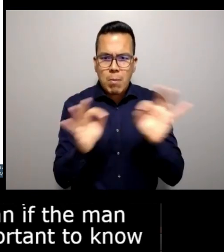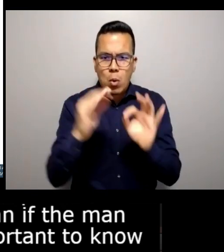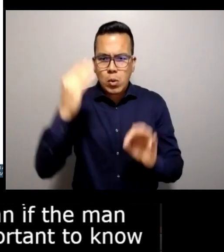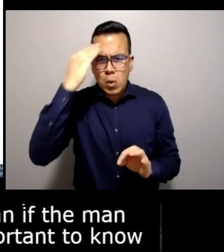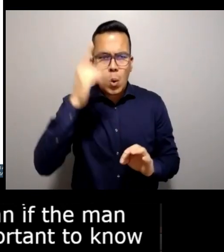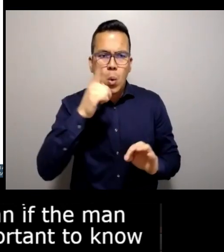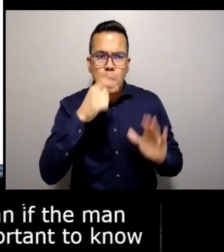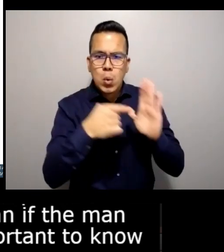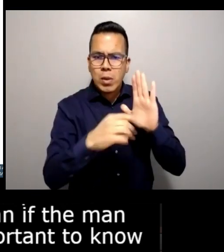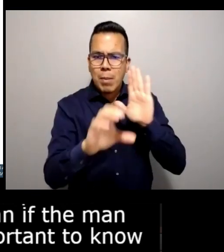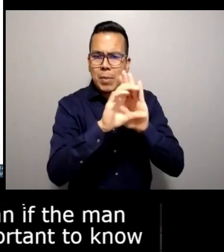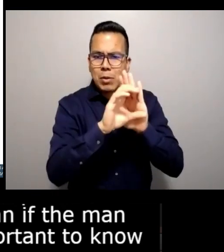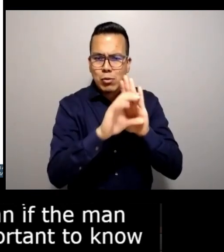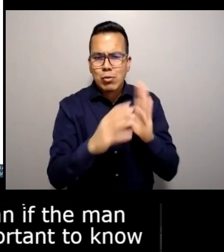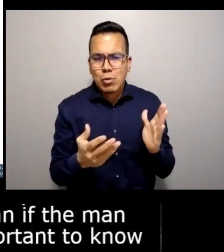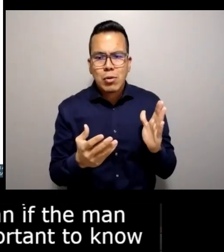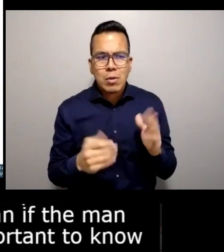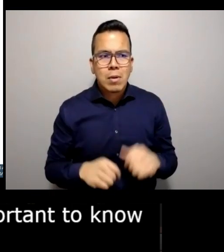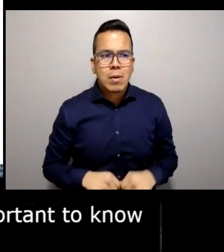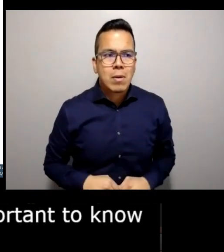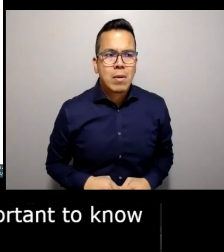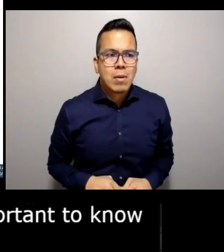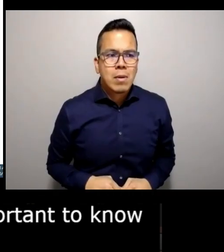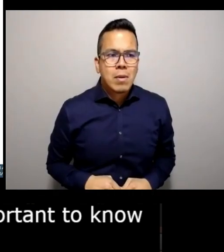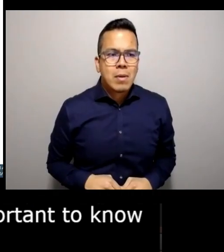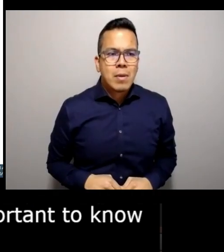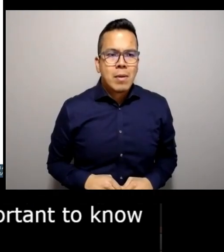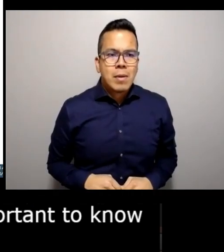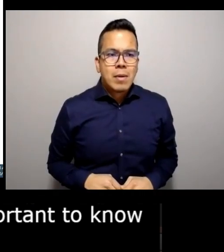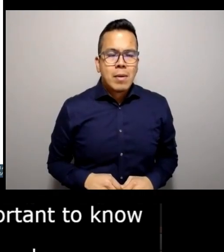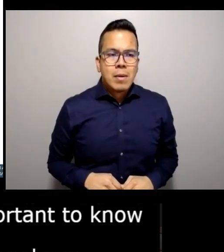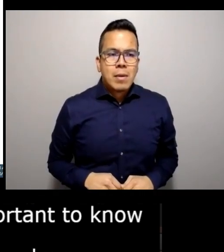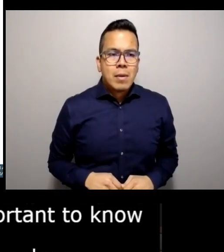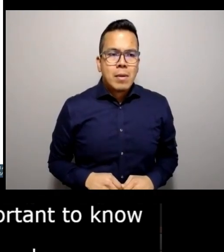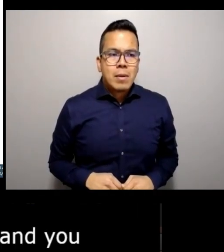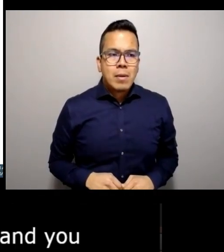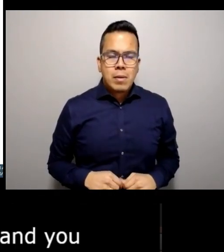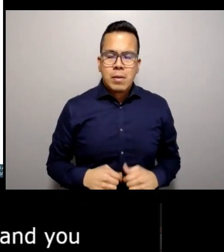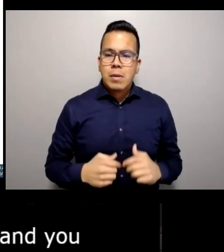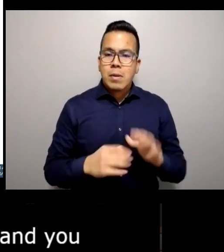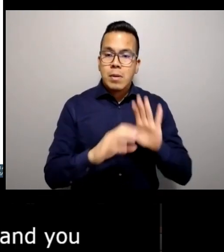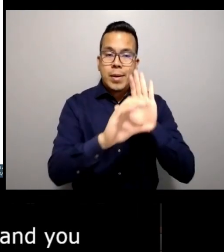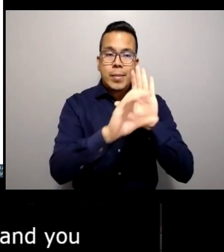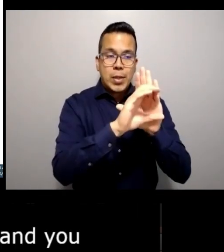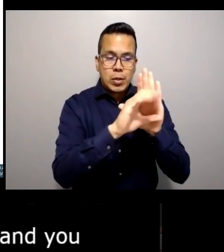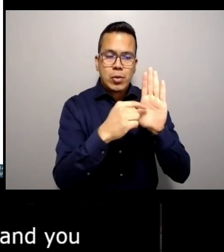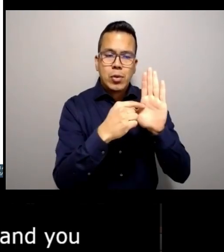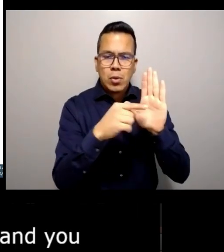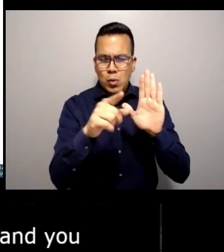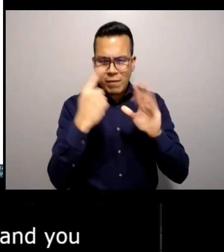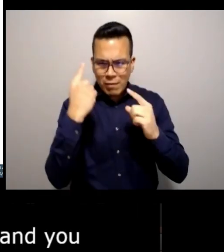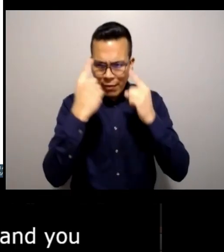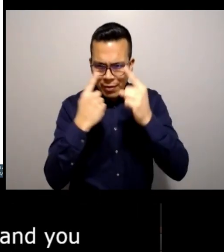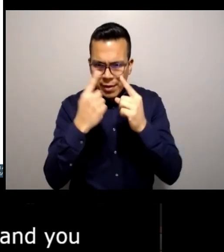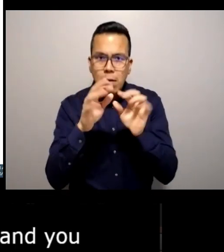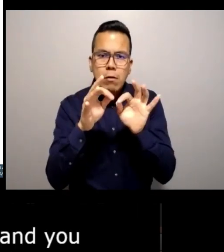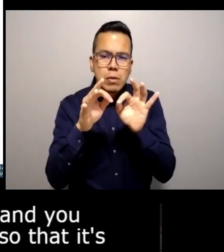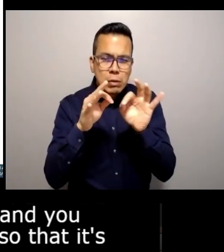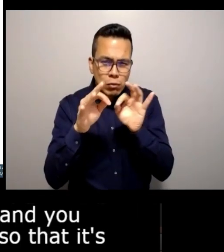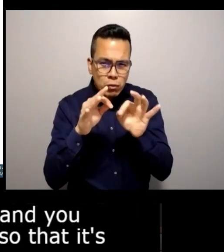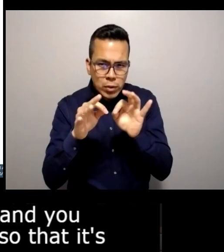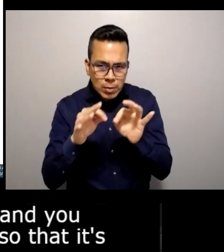Some pictures can be used for different purposes, and you should consider what your description should say so that it's tailored to that